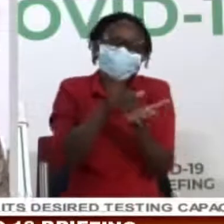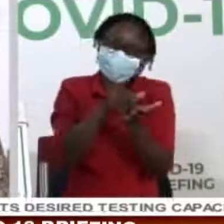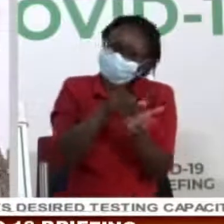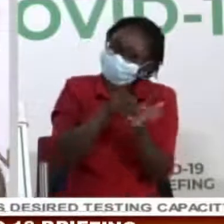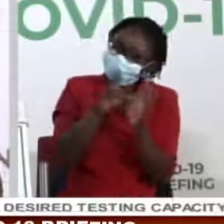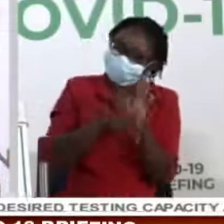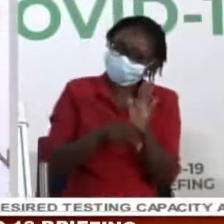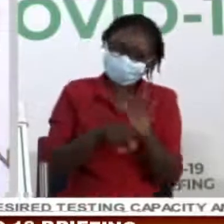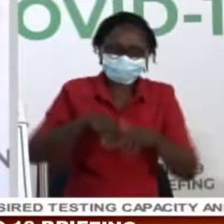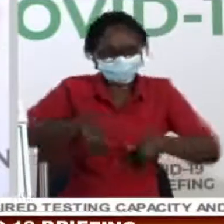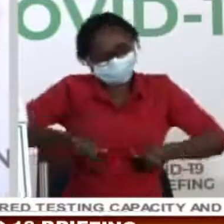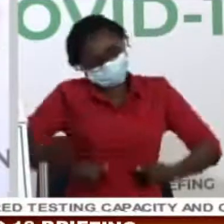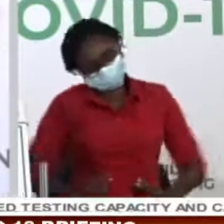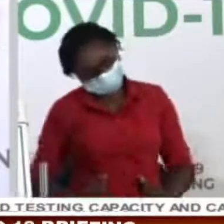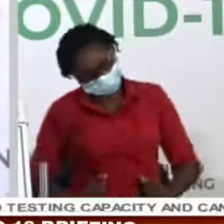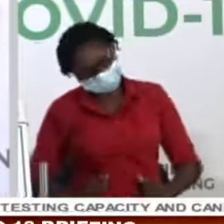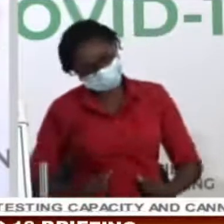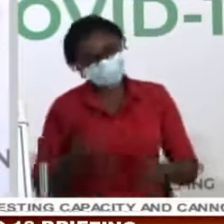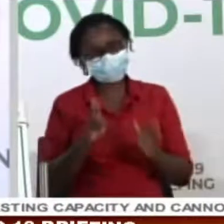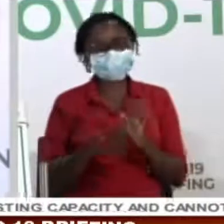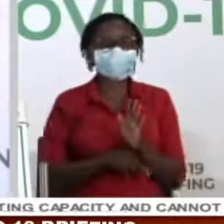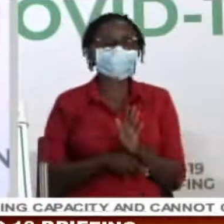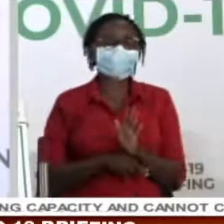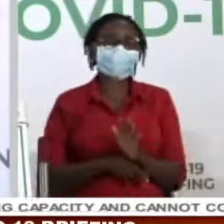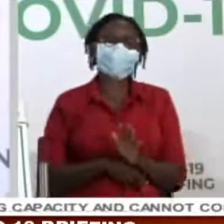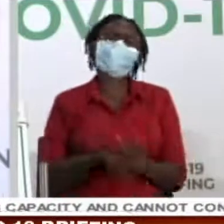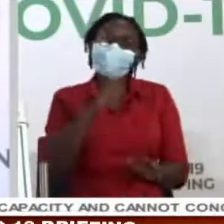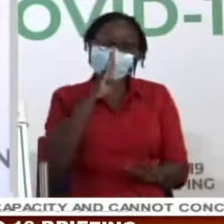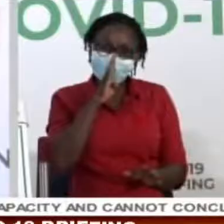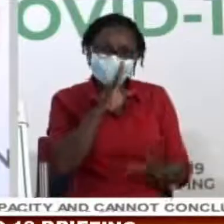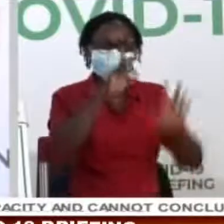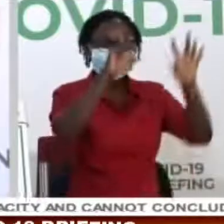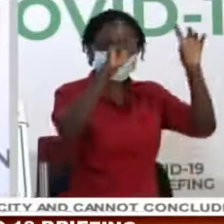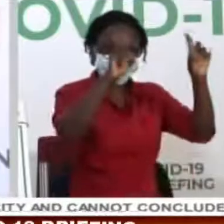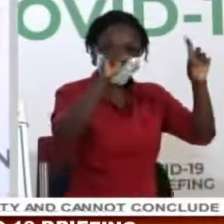weakness, tiredness, get tested, please.